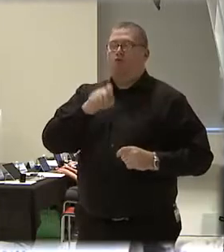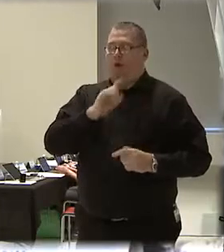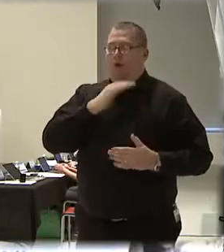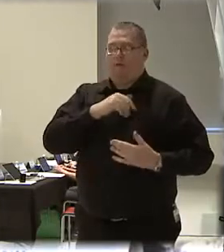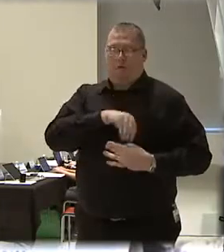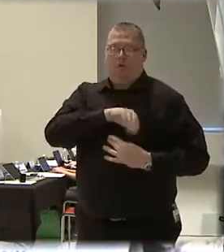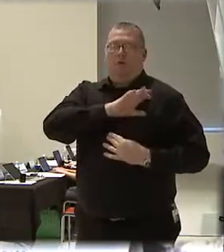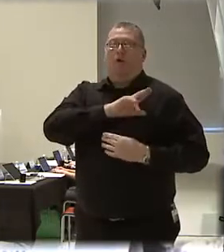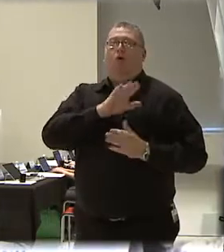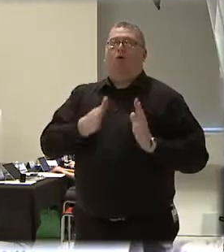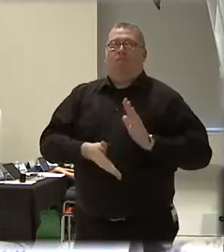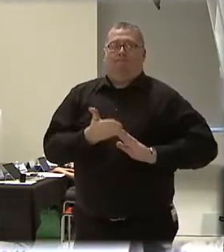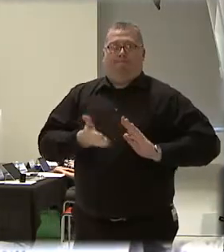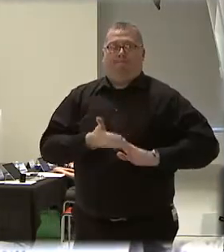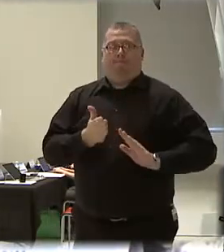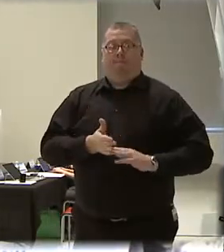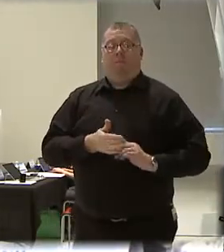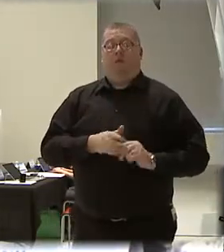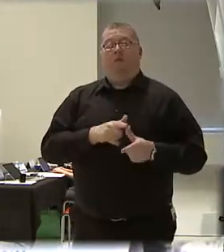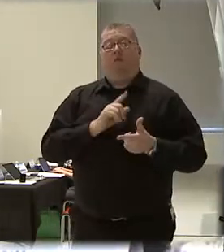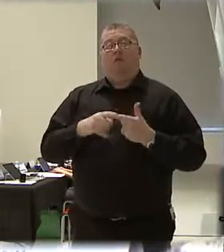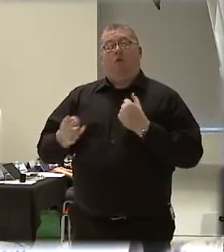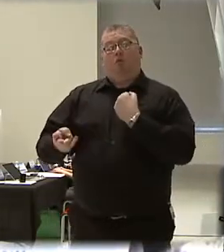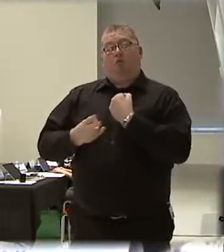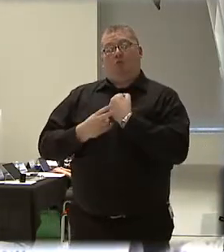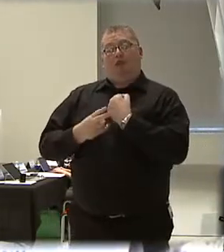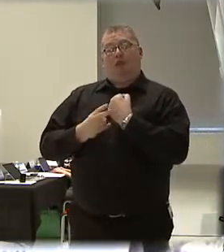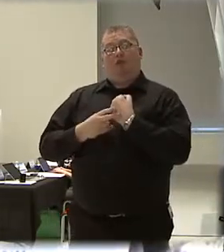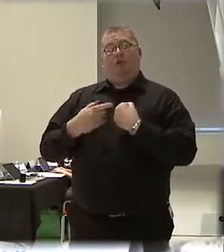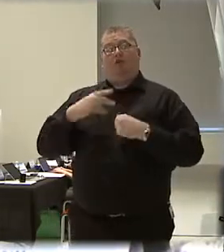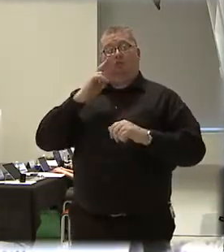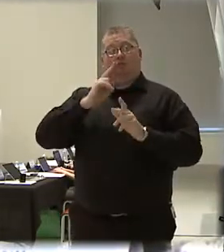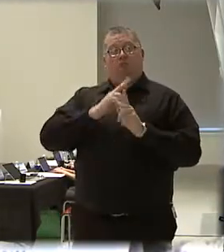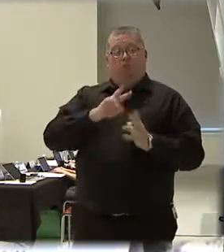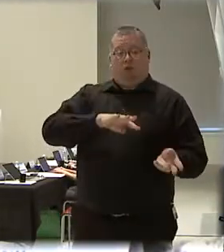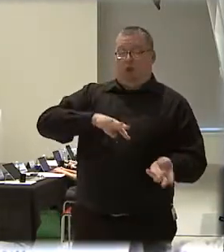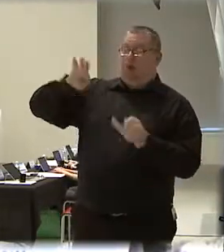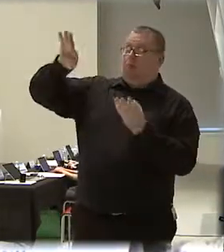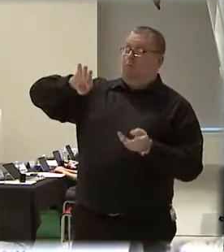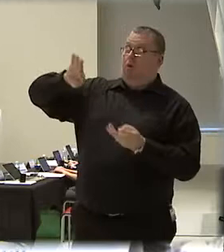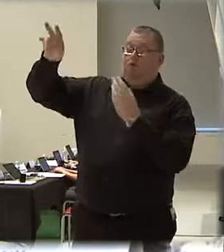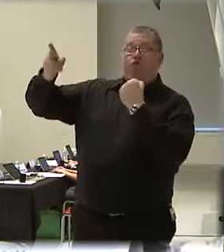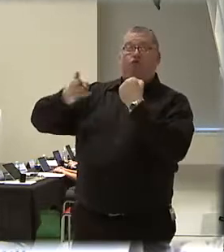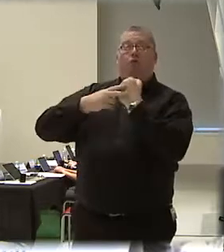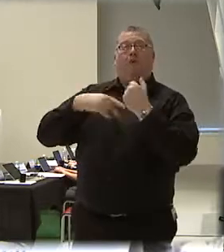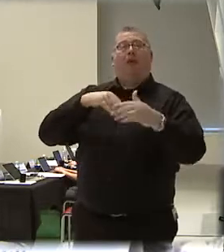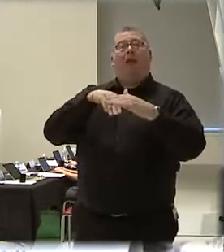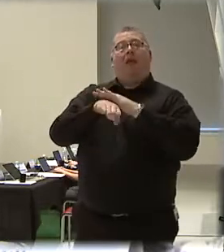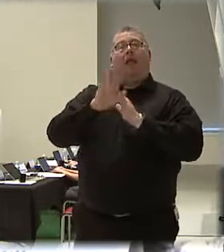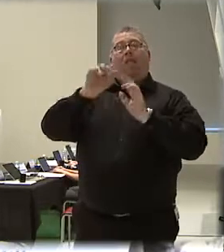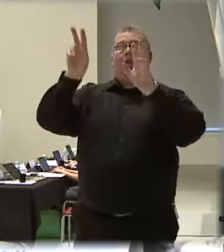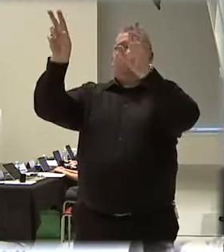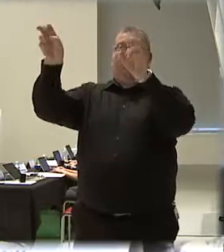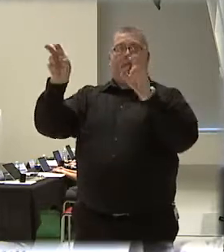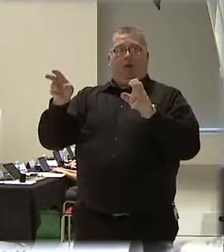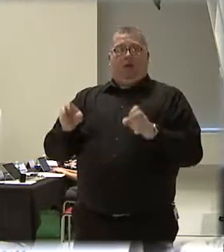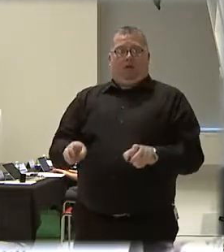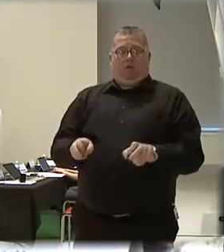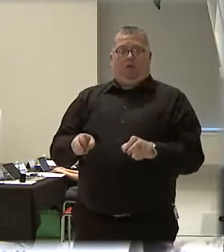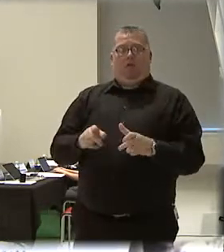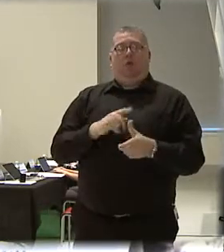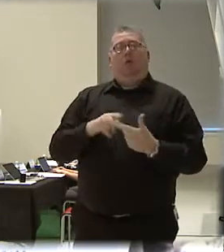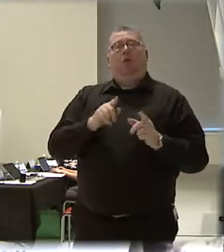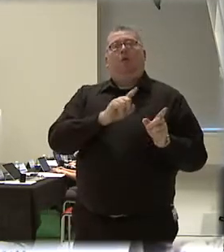so. In addition, retention, deletion, and storage policies need to favor access by subjects of recordings